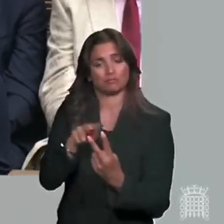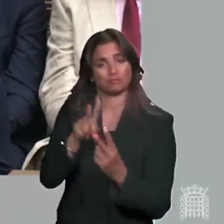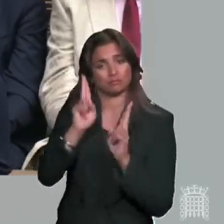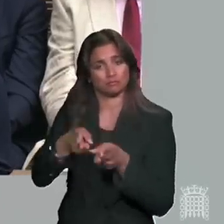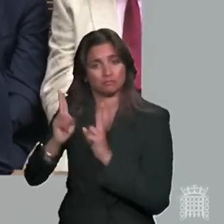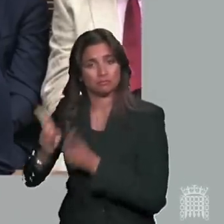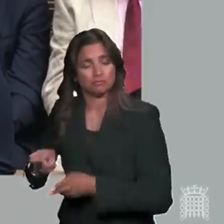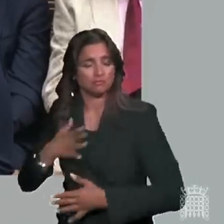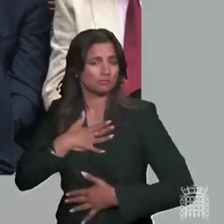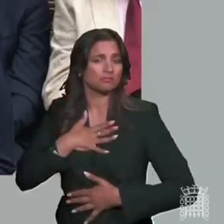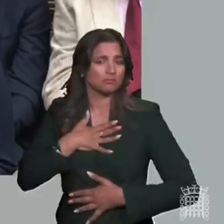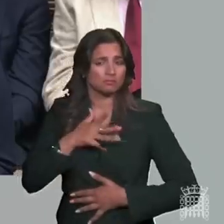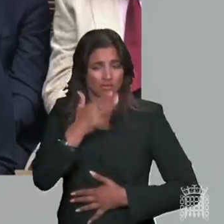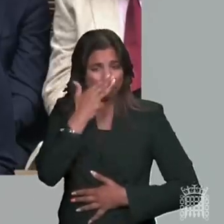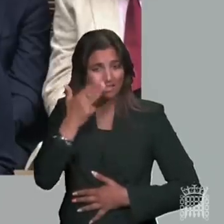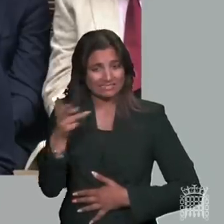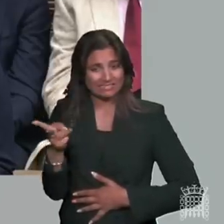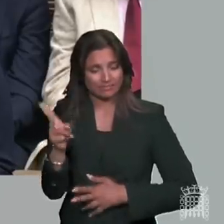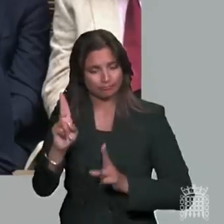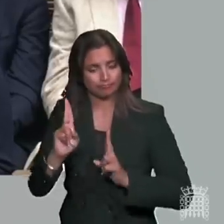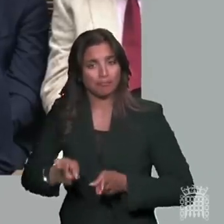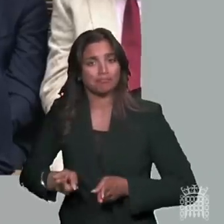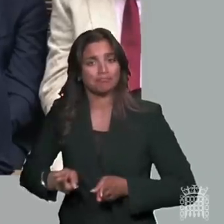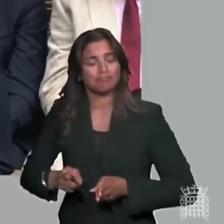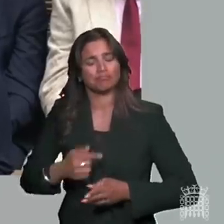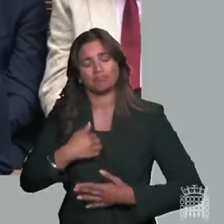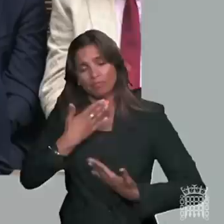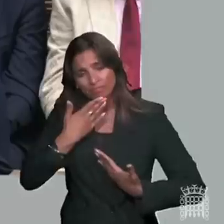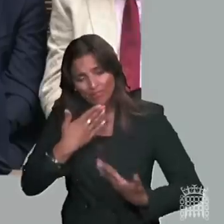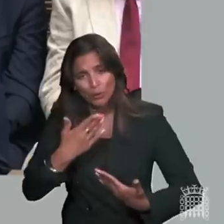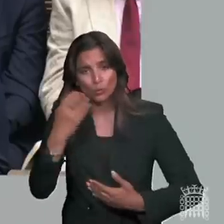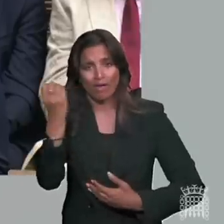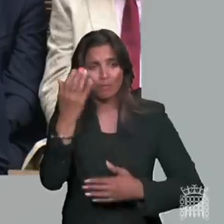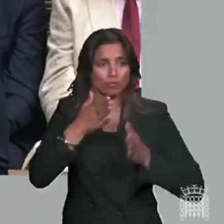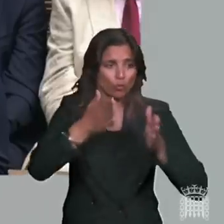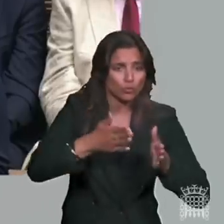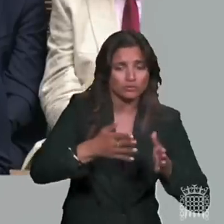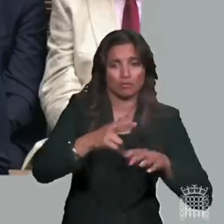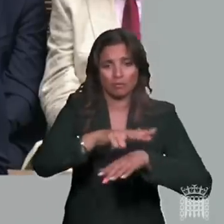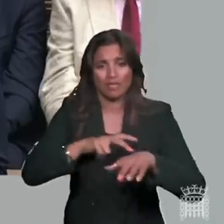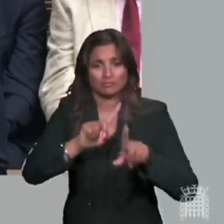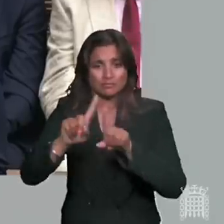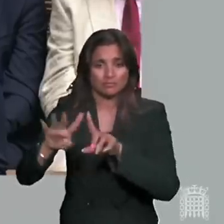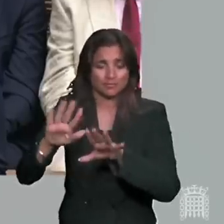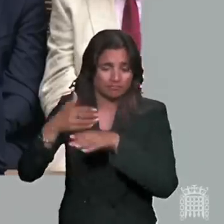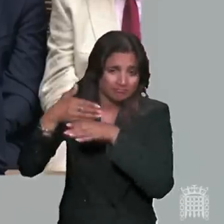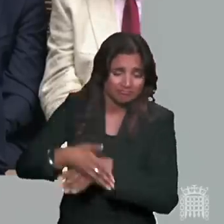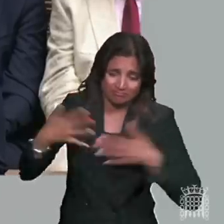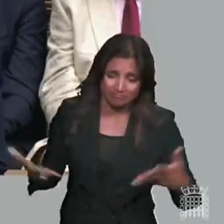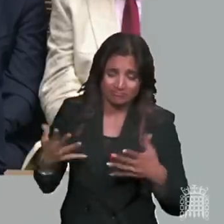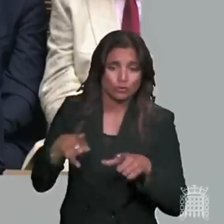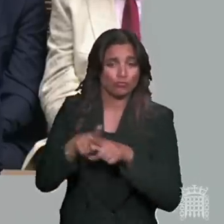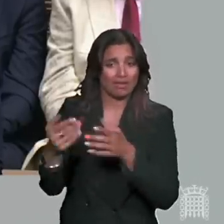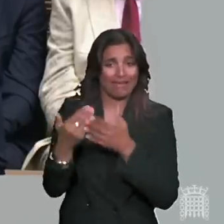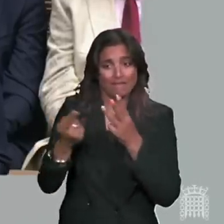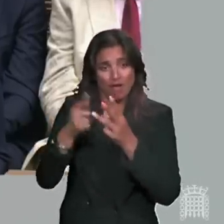ever, we thank the emergency services who acted quickly and courageously to save lives. Will the Prime Minister ensure